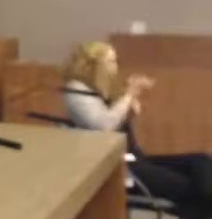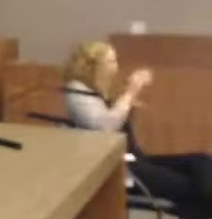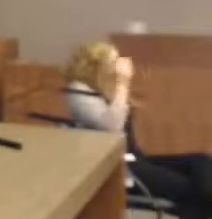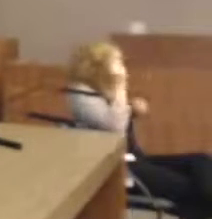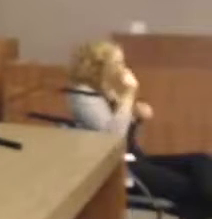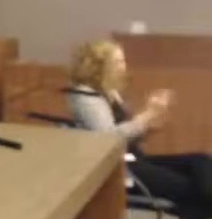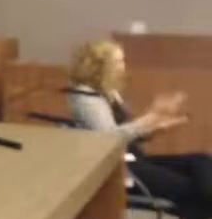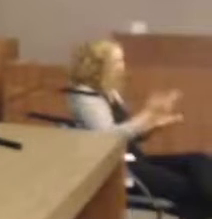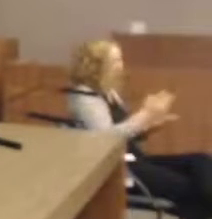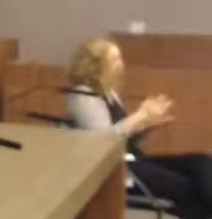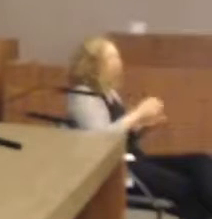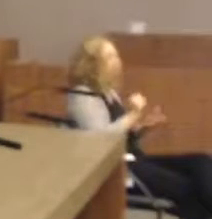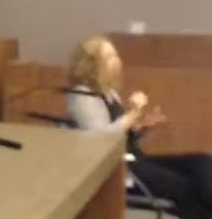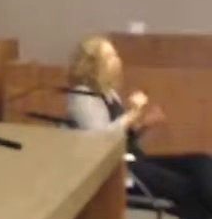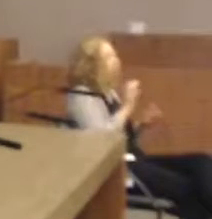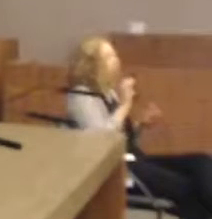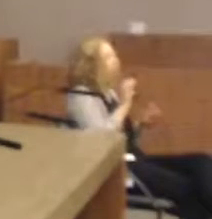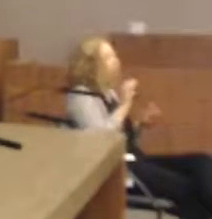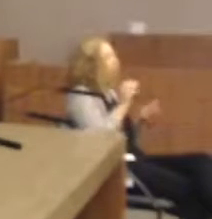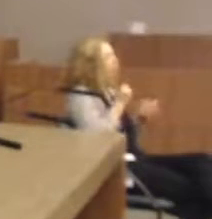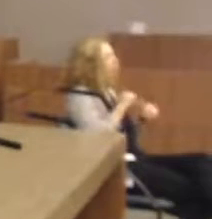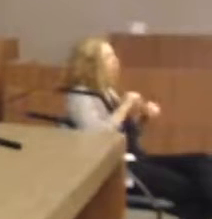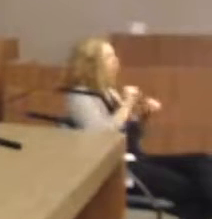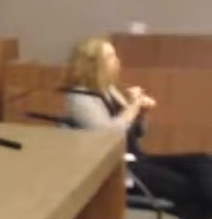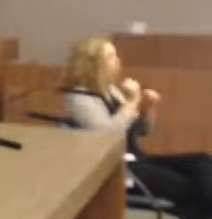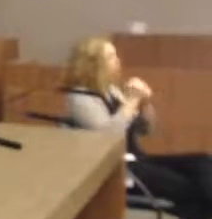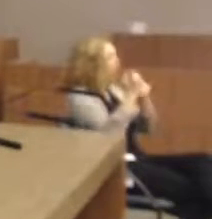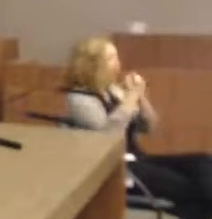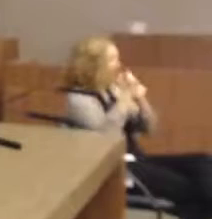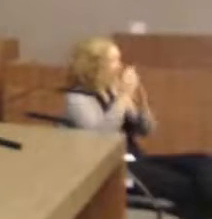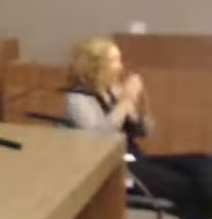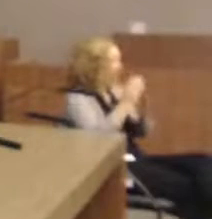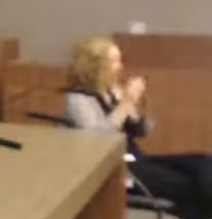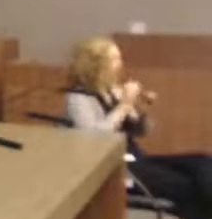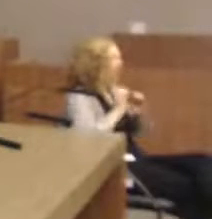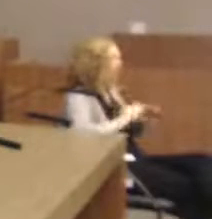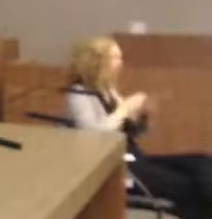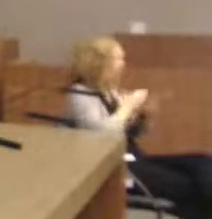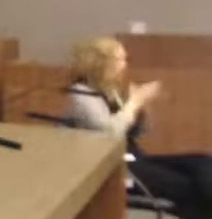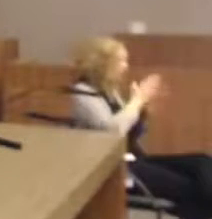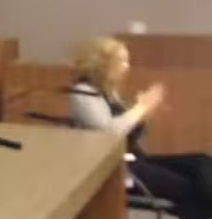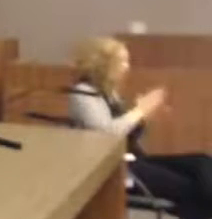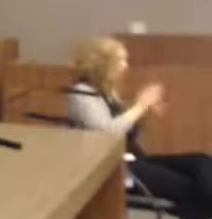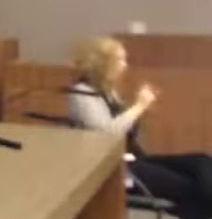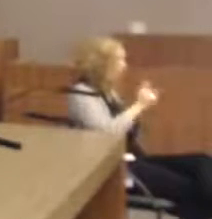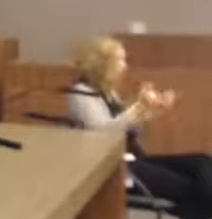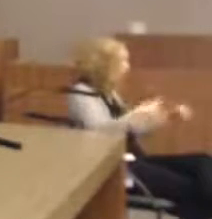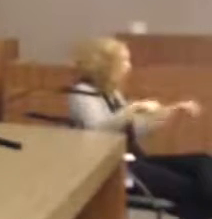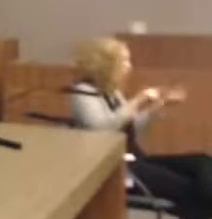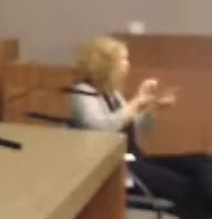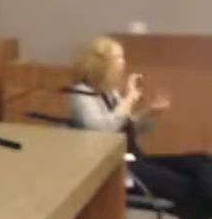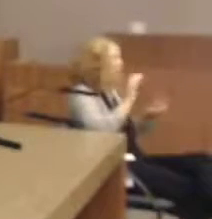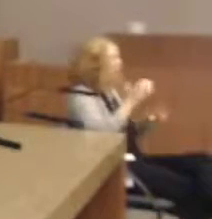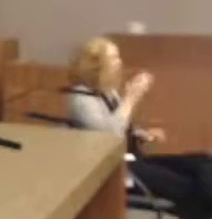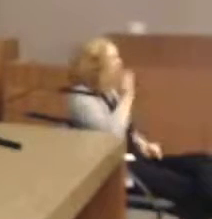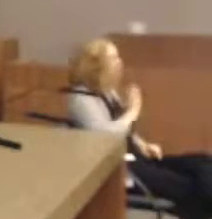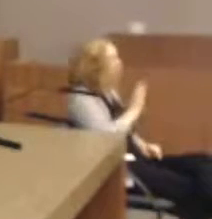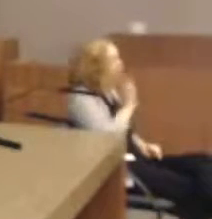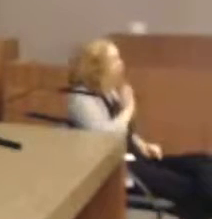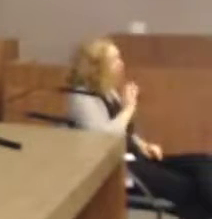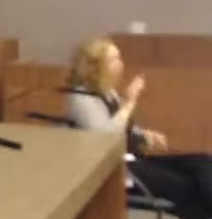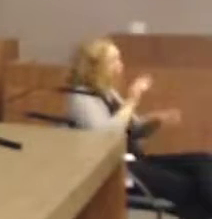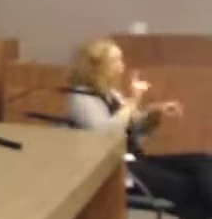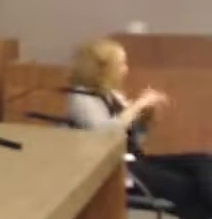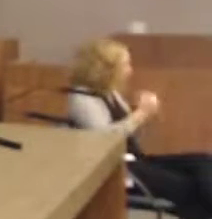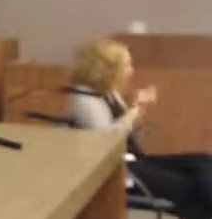this is another point where I really try to work with advocates and claim specialists to say, I know to you, this seems frustrating because you can't